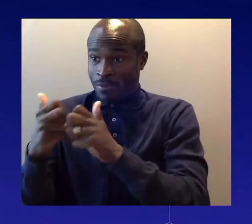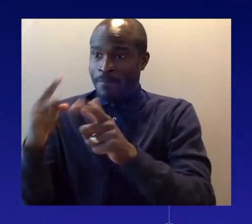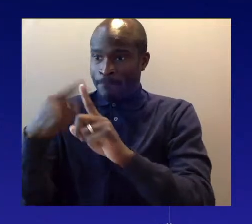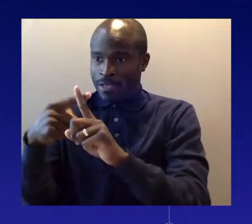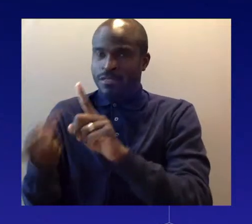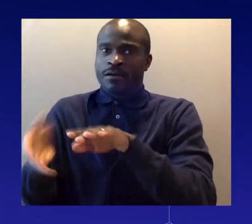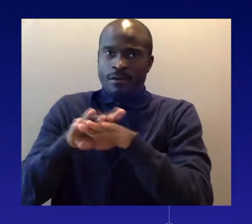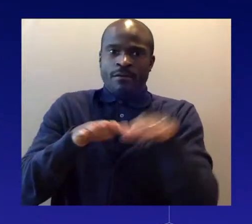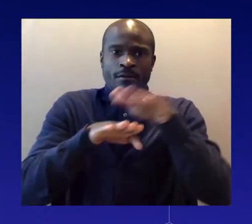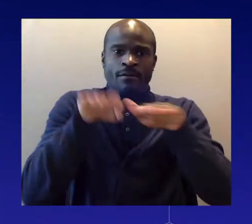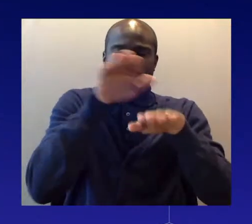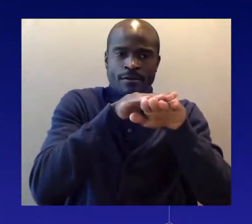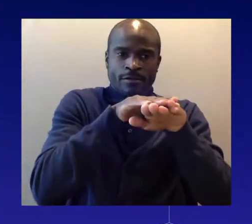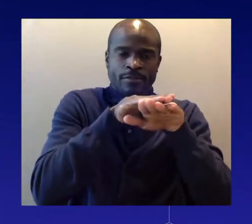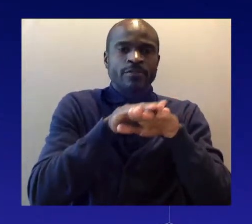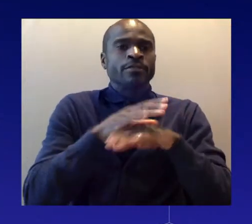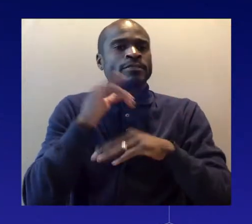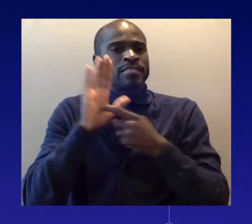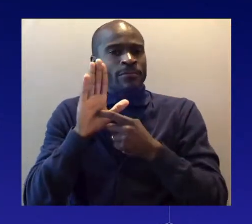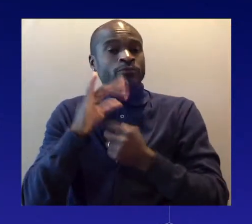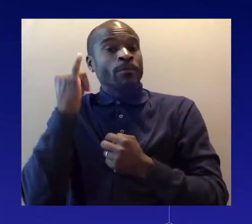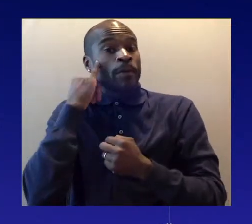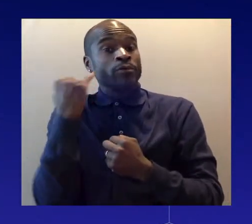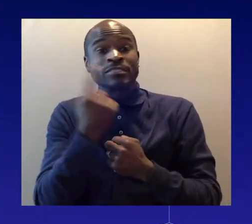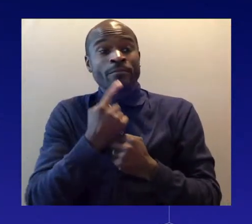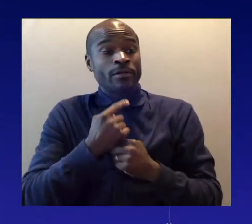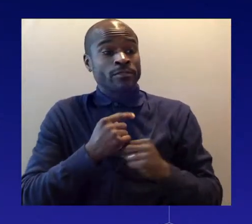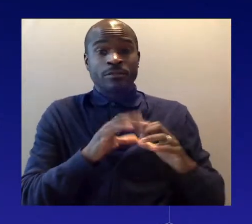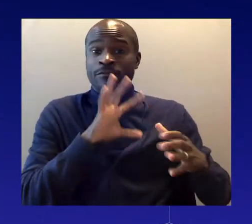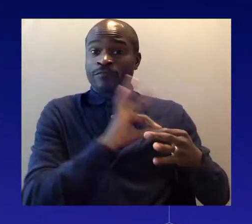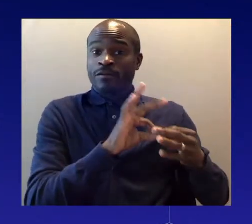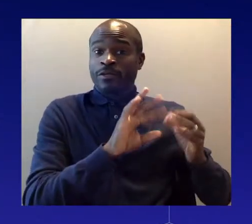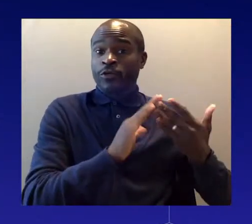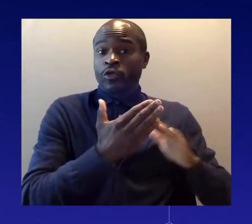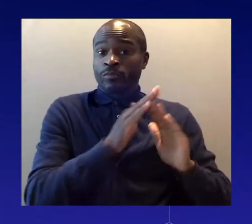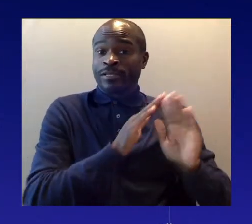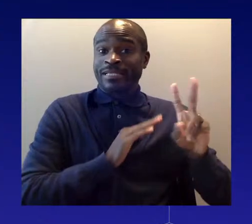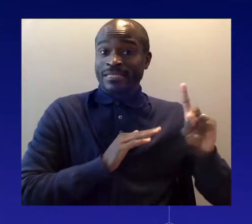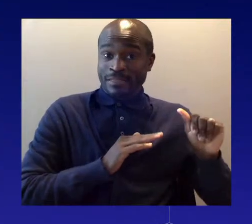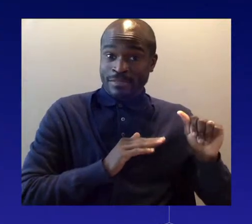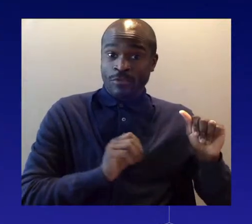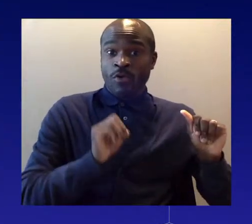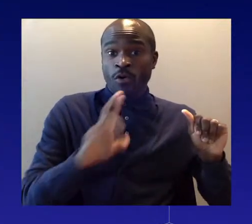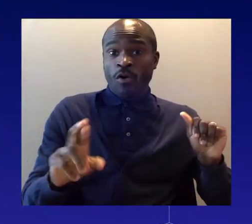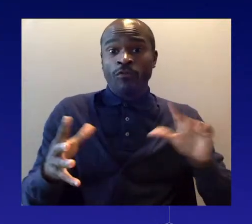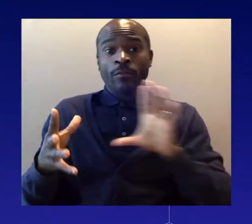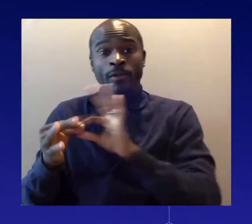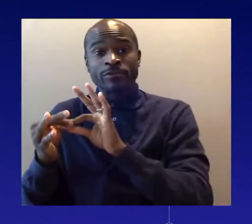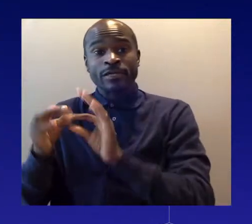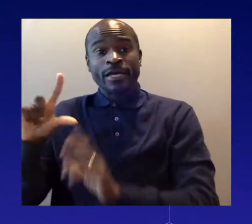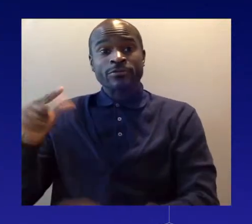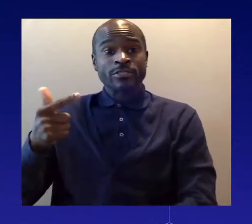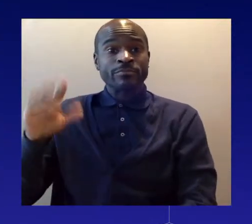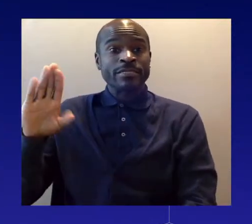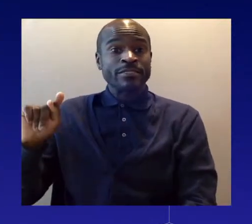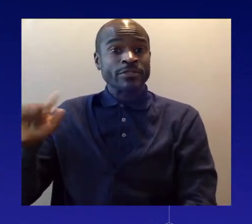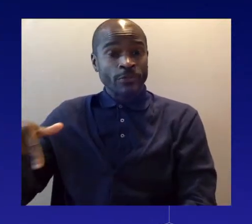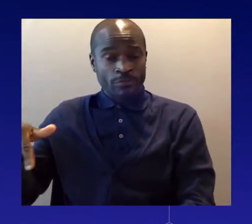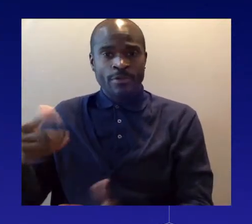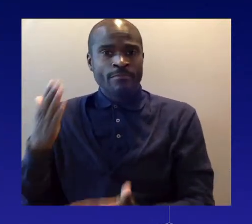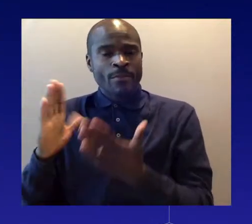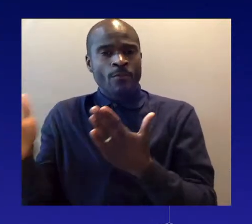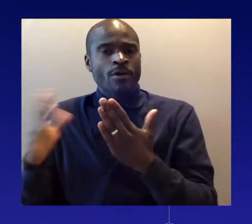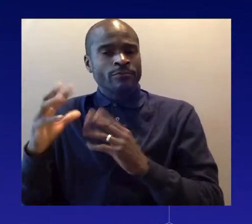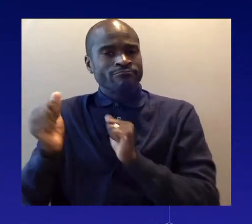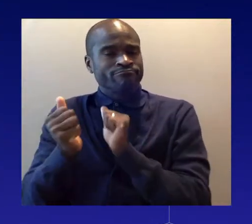LGBTQI+ community may experience even greater disparities in health outcomes. I applaud each of you and those on the live